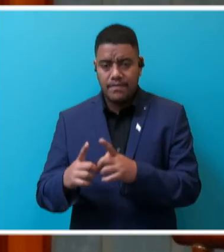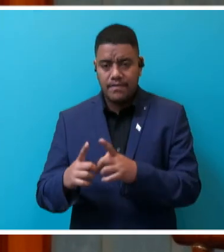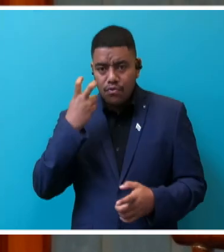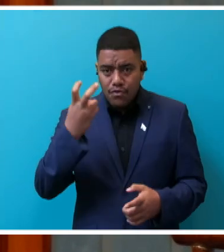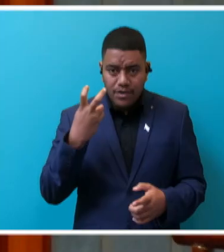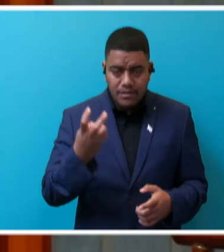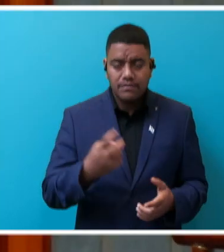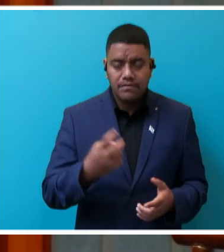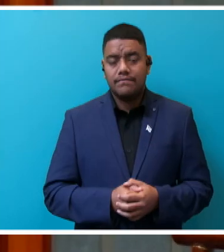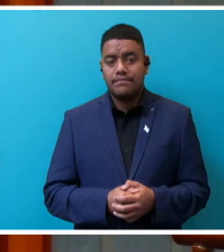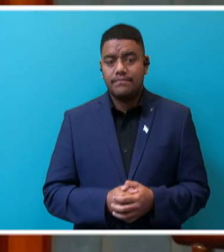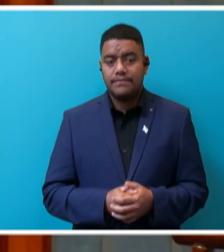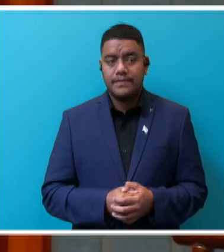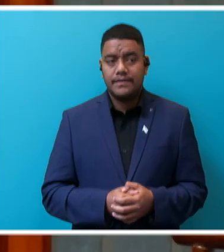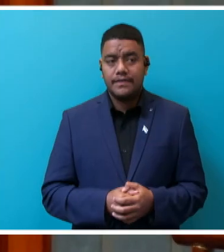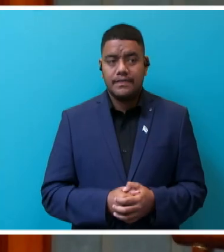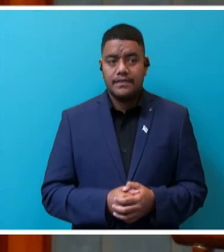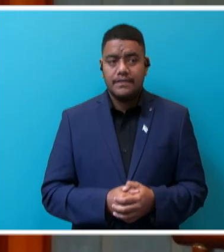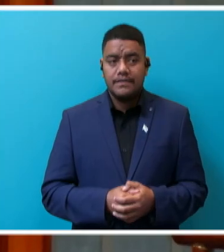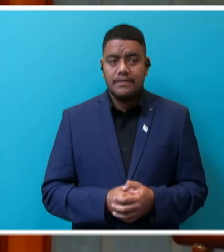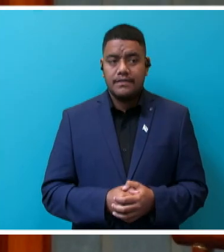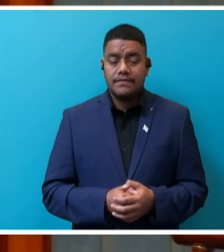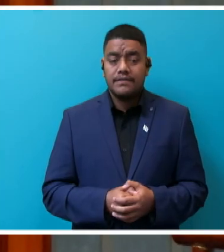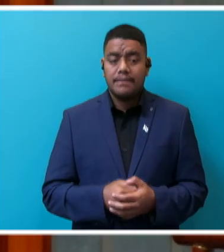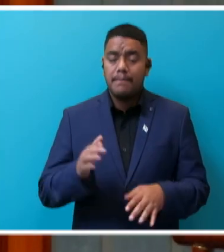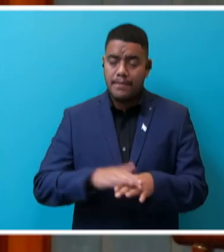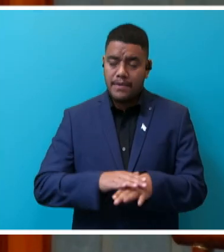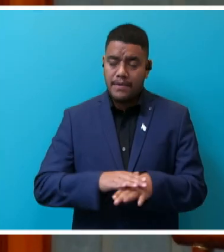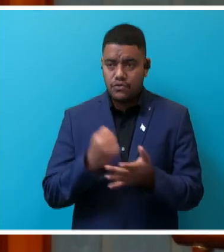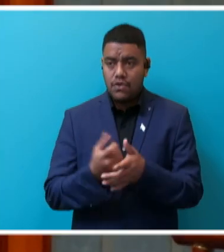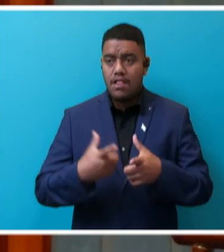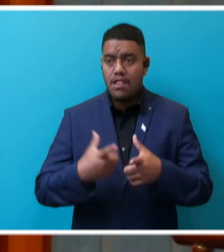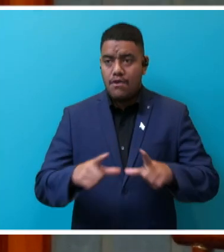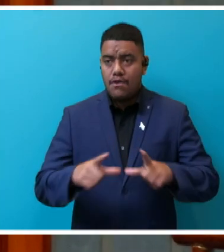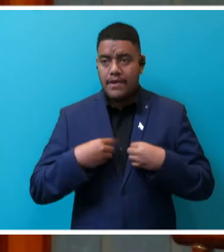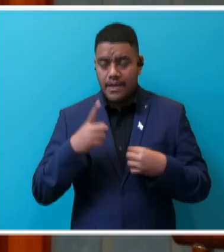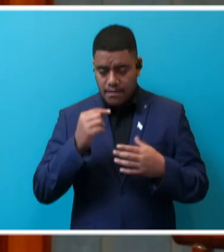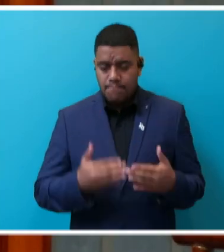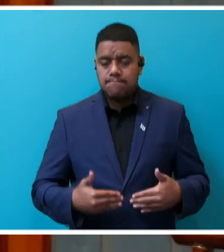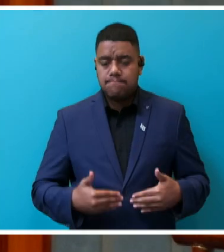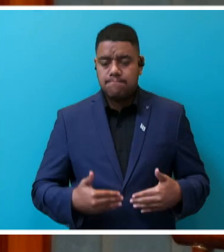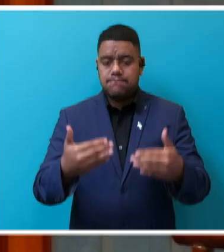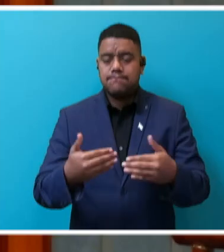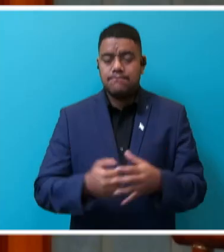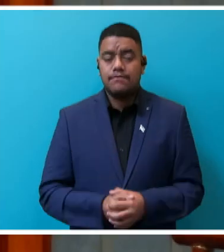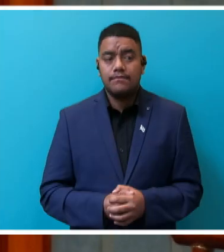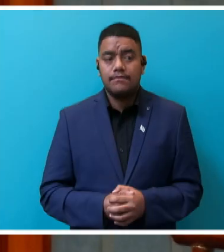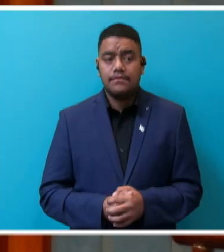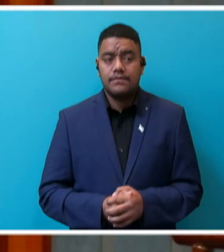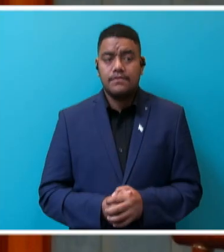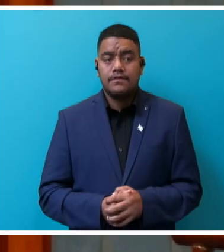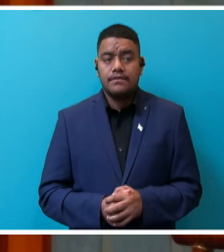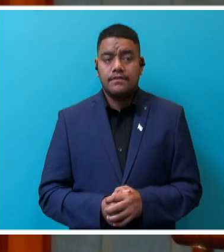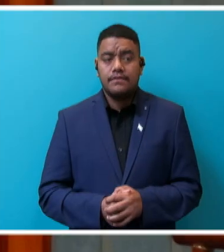facilities, and diversification, ensuring local businesses can move from subsistence operation to